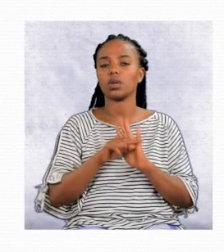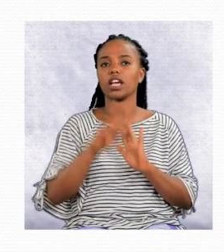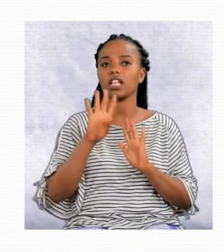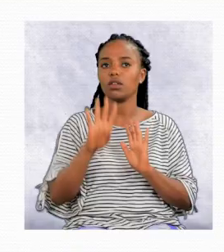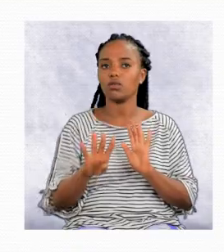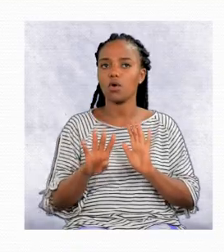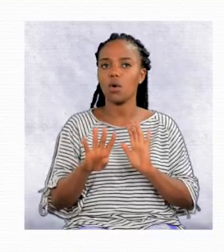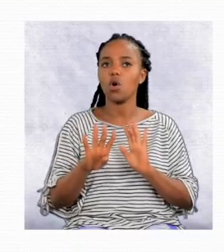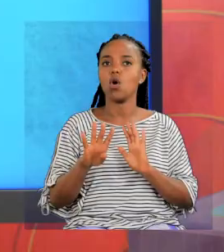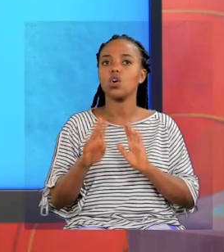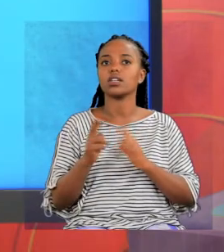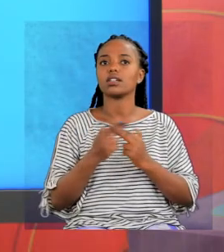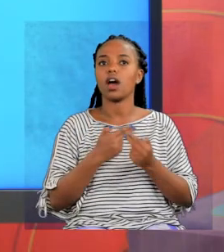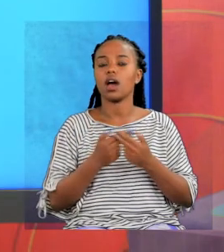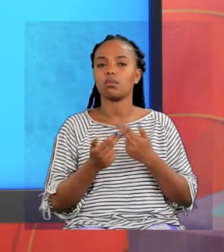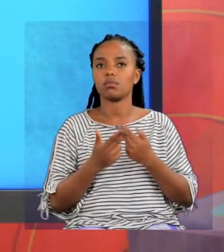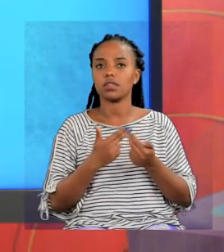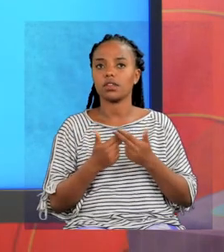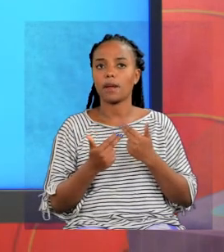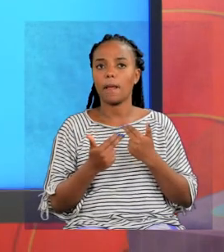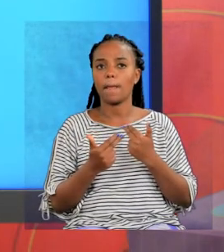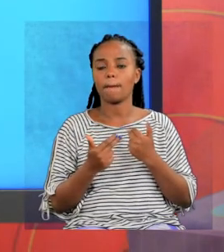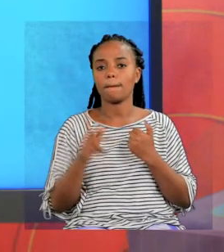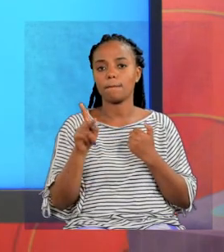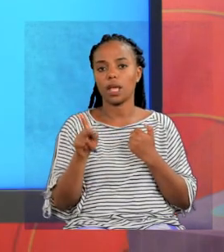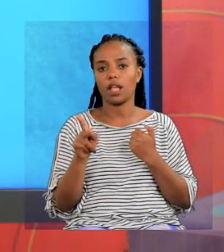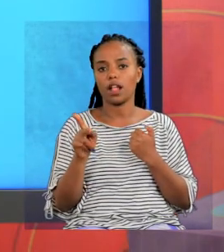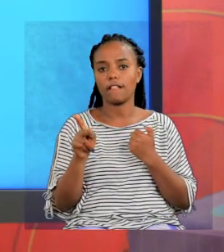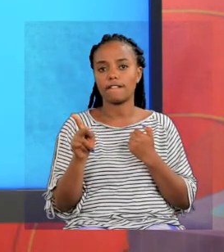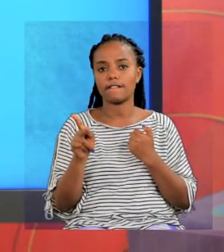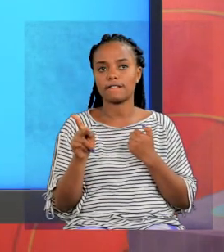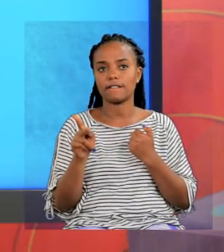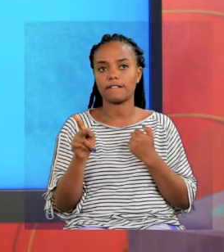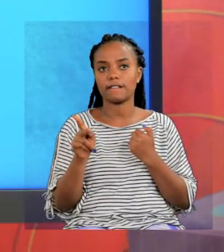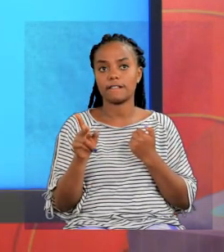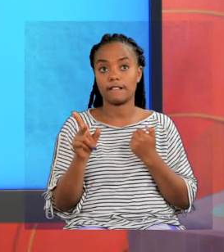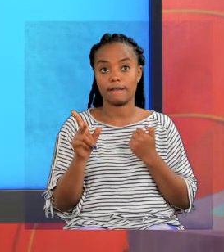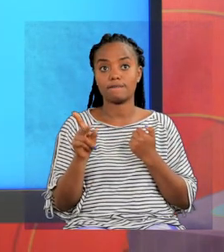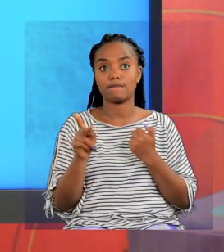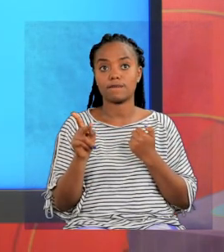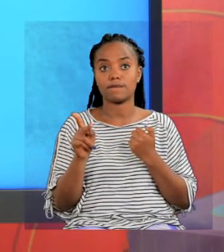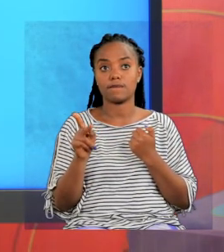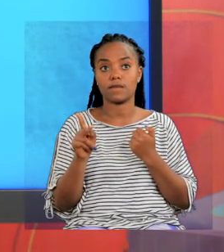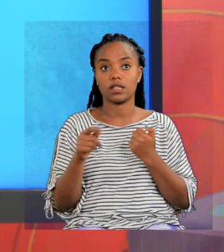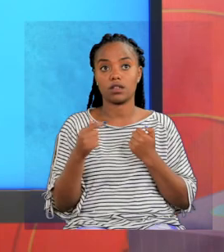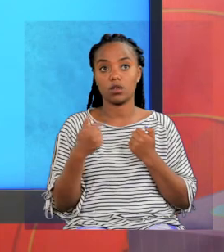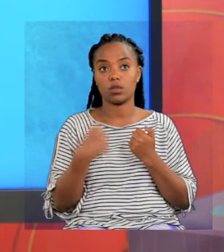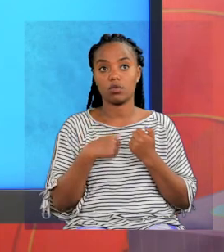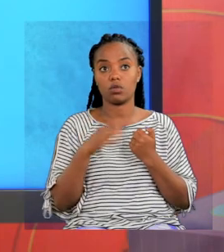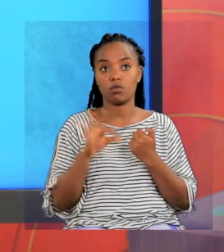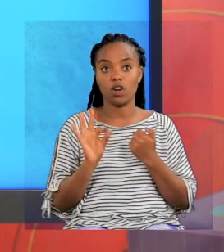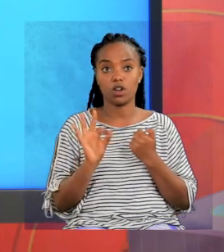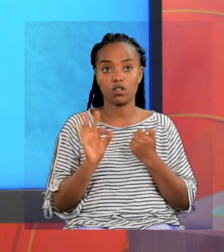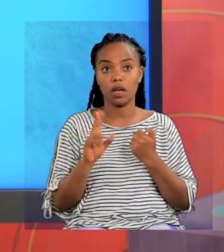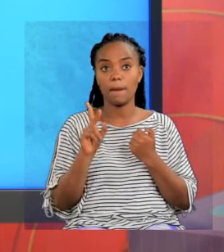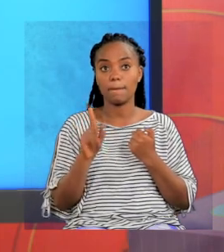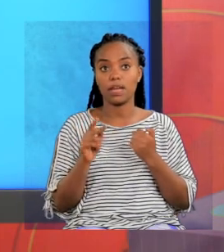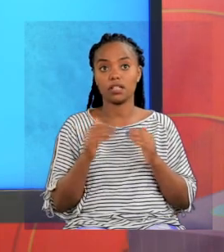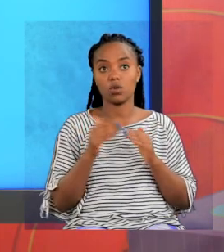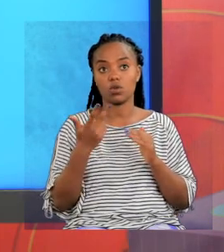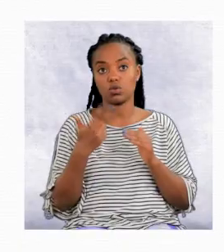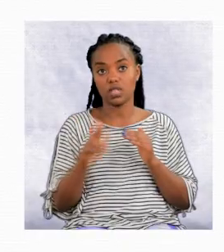4 times p is, we have found p to be 13 here.